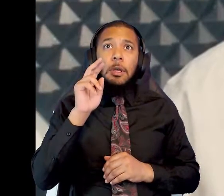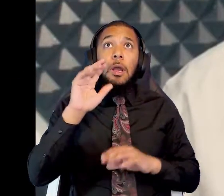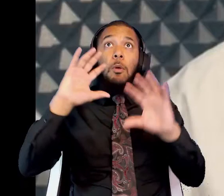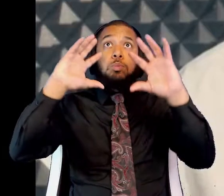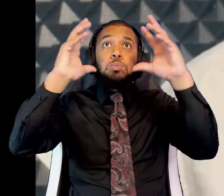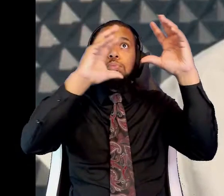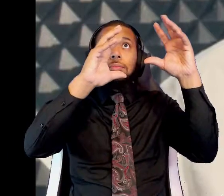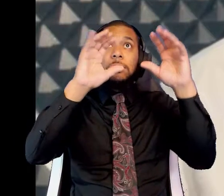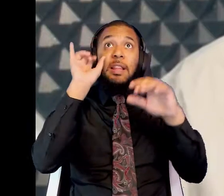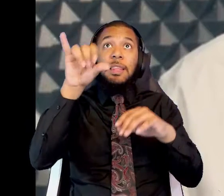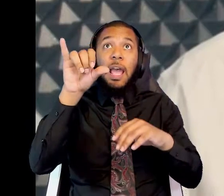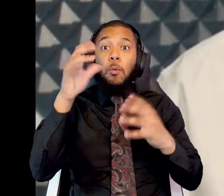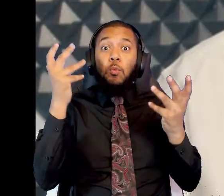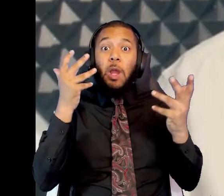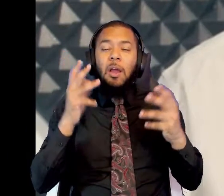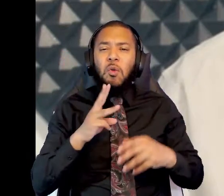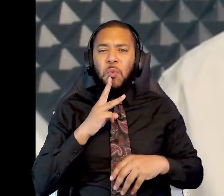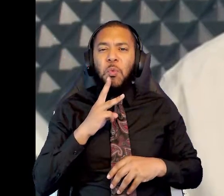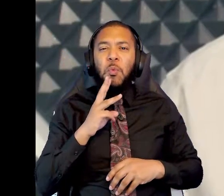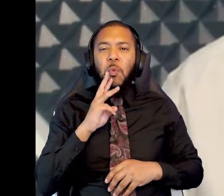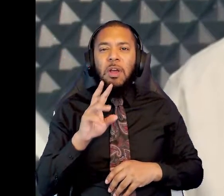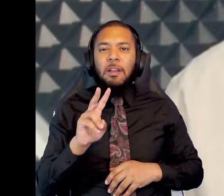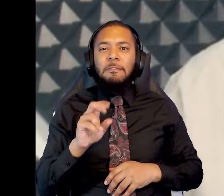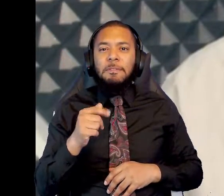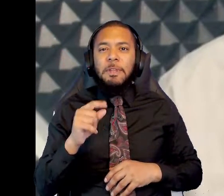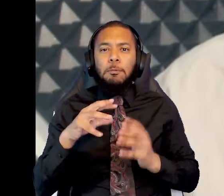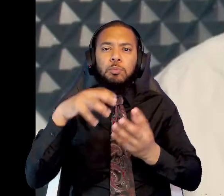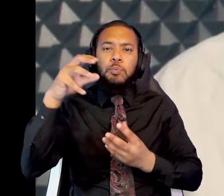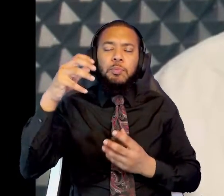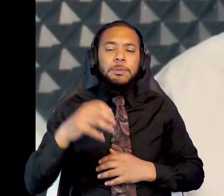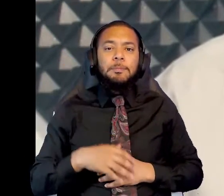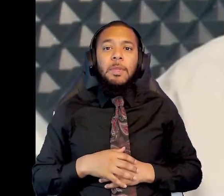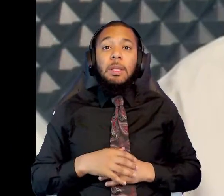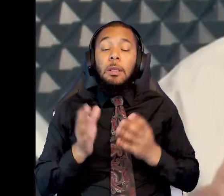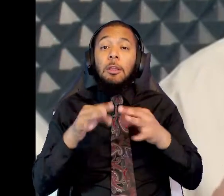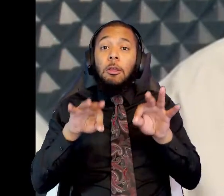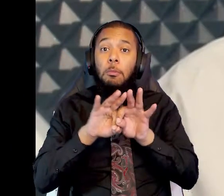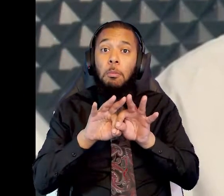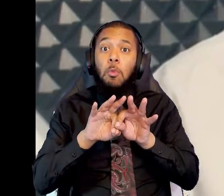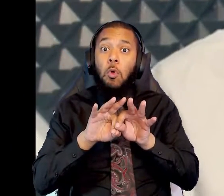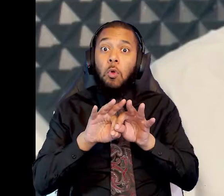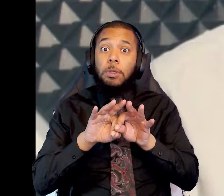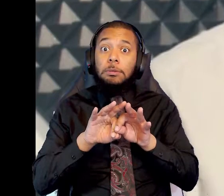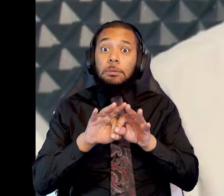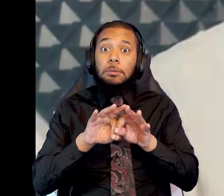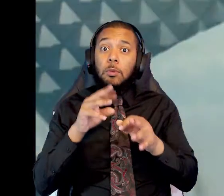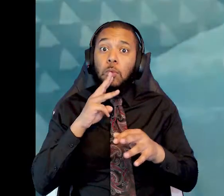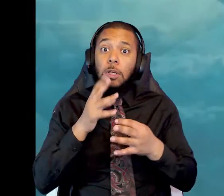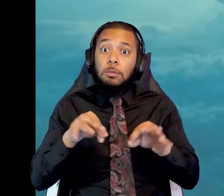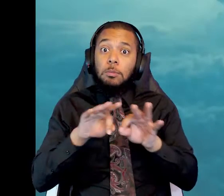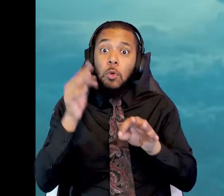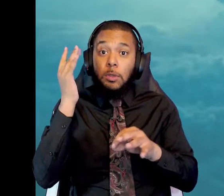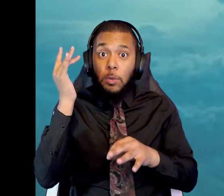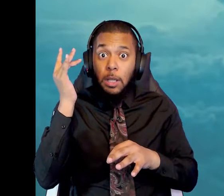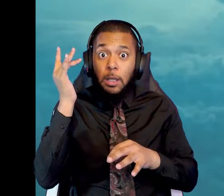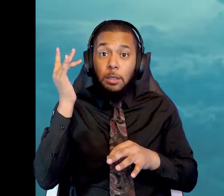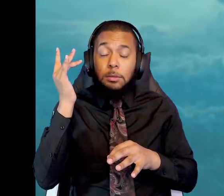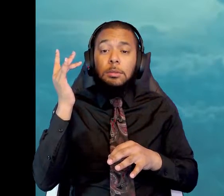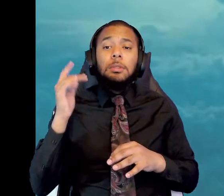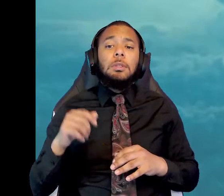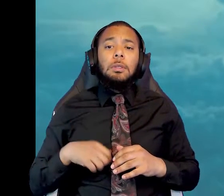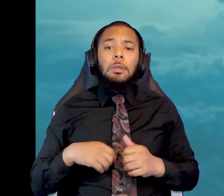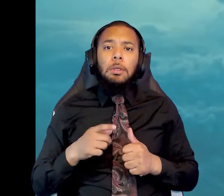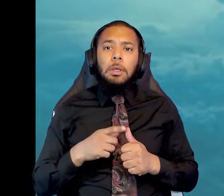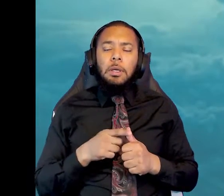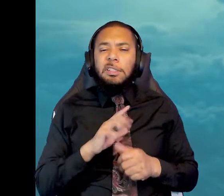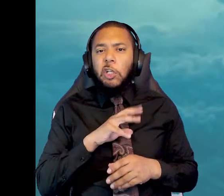gas called water vapor. Now, water vapor is a very important part of the atmosphere for several reasons. Because it is part